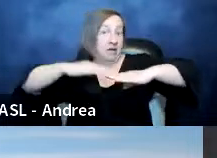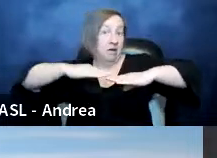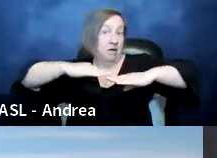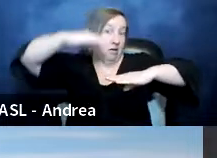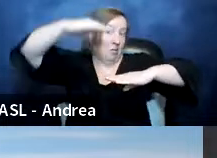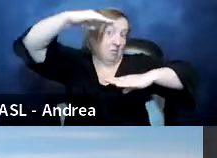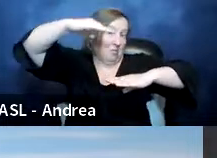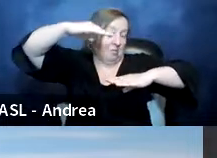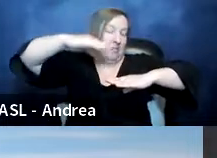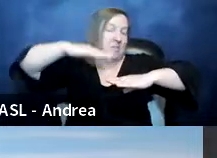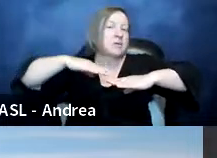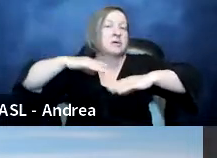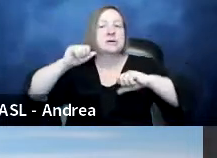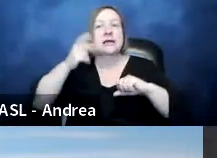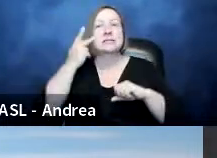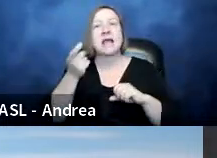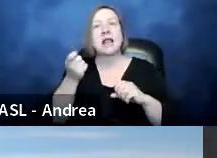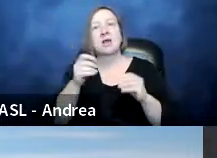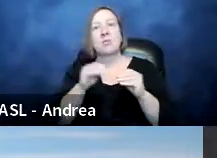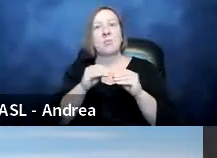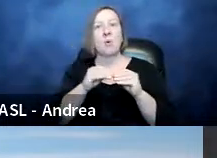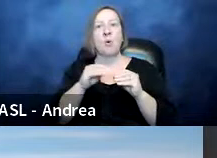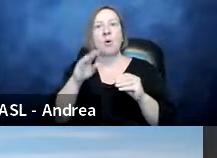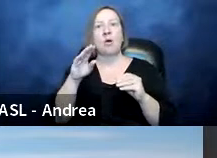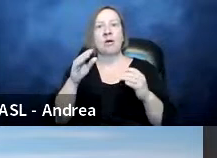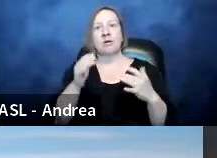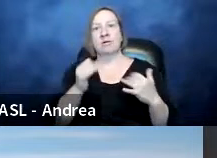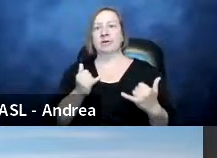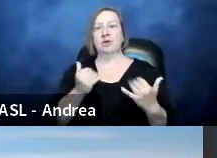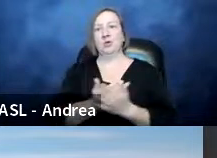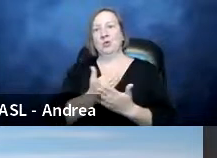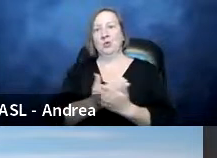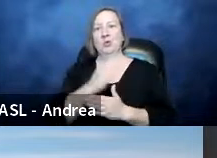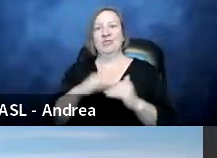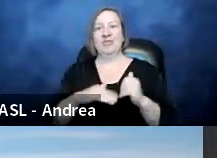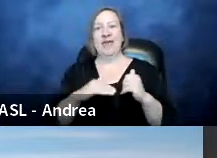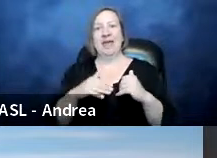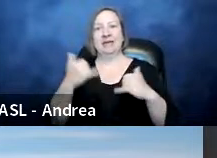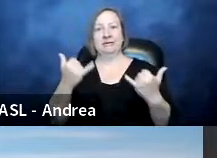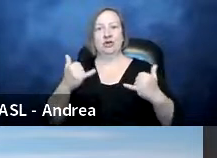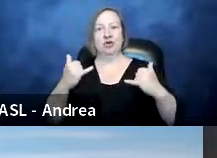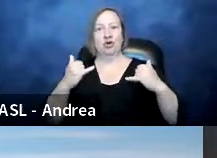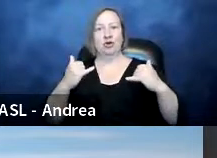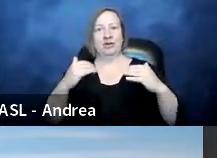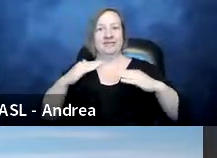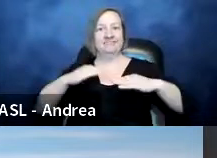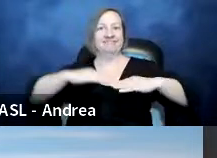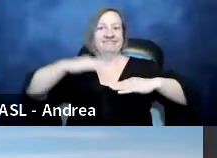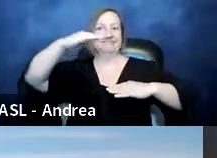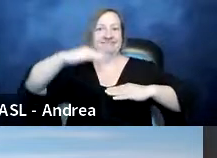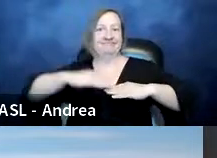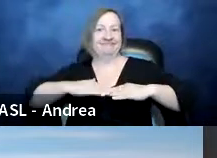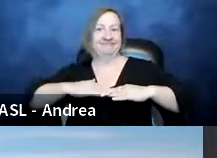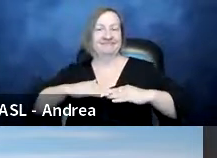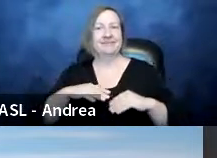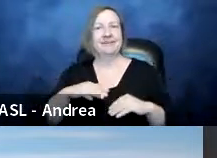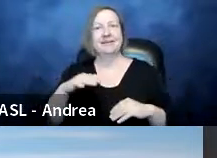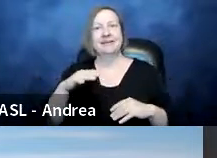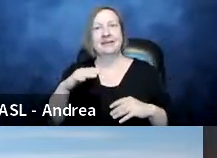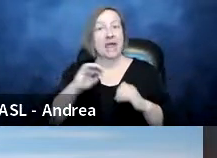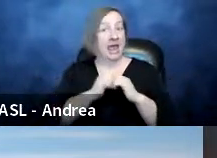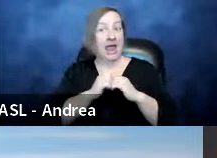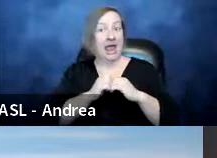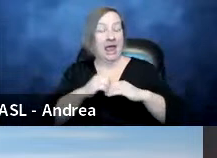the little bit more modern, of course, looking than the existing lift towers that are out there. In this case, the lifting mechanisms